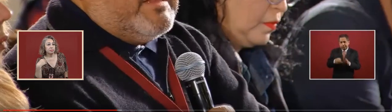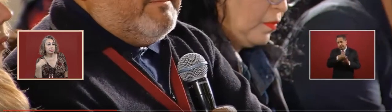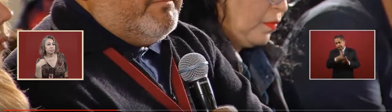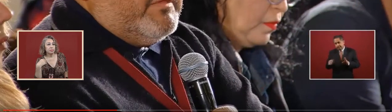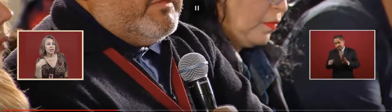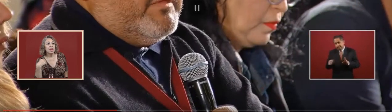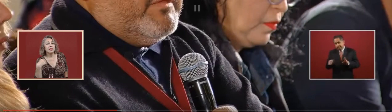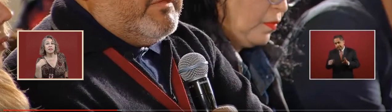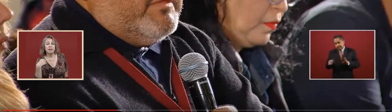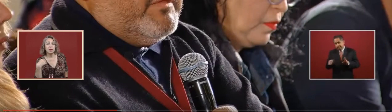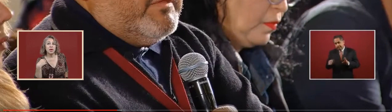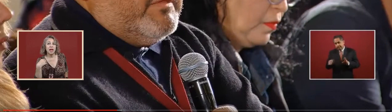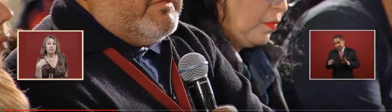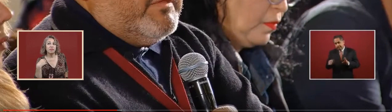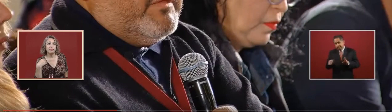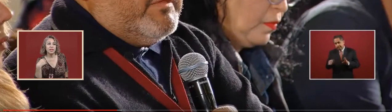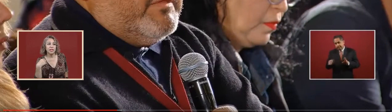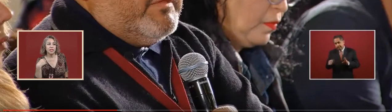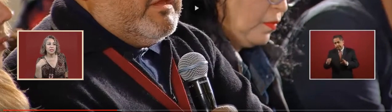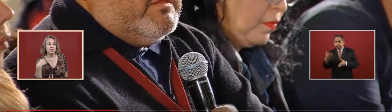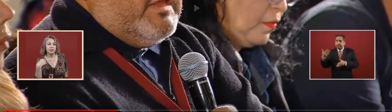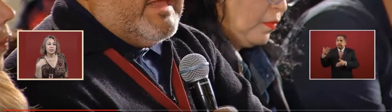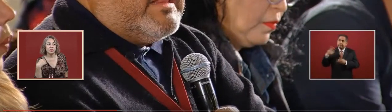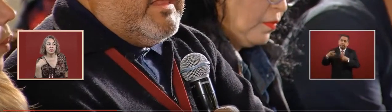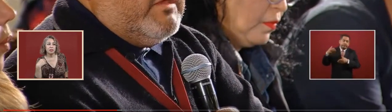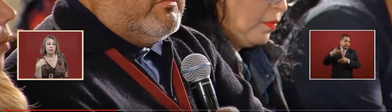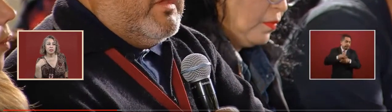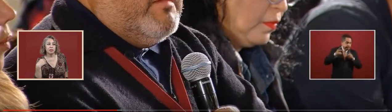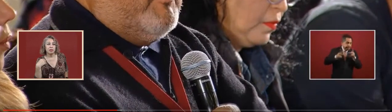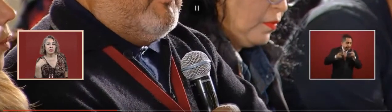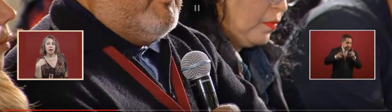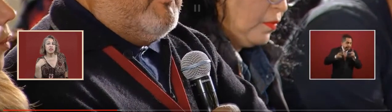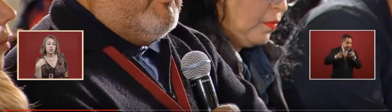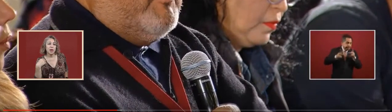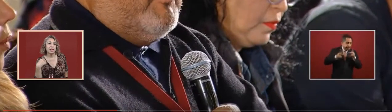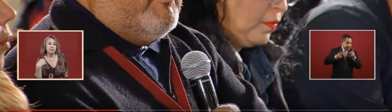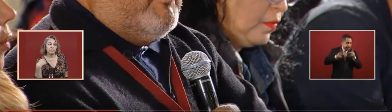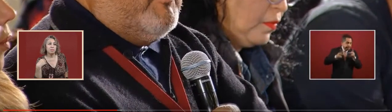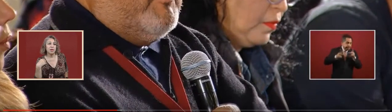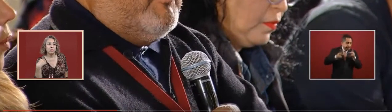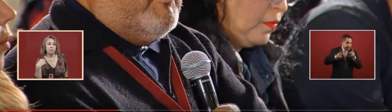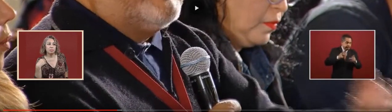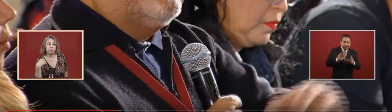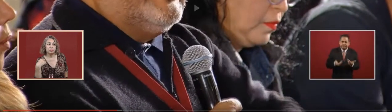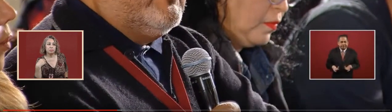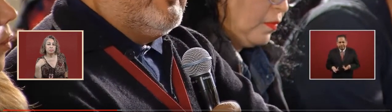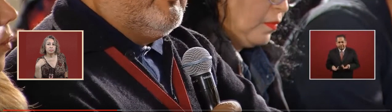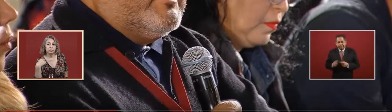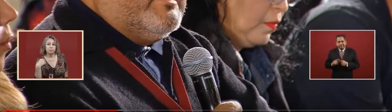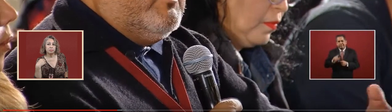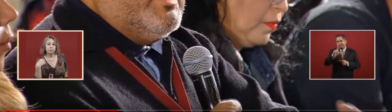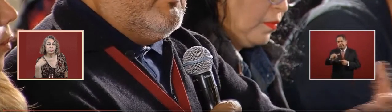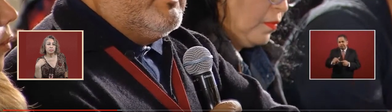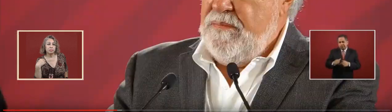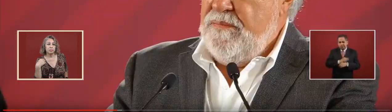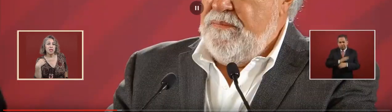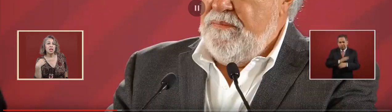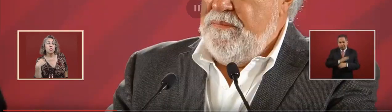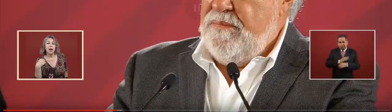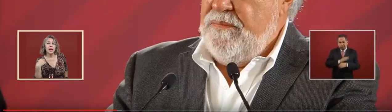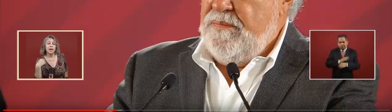la visita. That they would have the visit. Directa de ellos. Directly from them. ¿Qué hasta entonces? ¿Por qué no